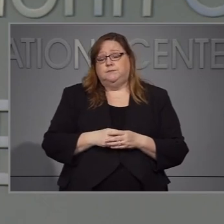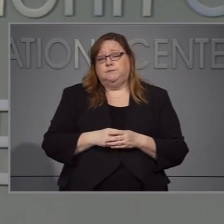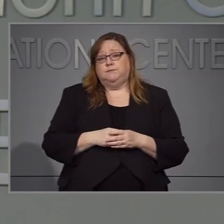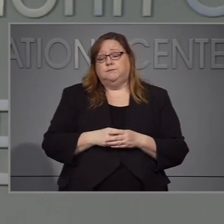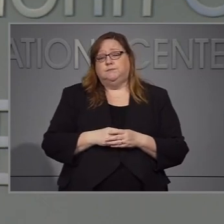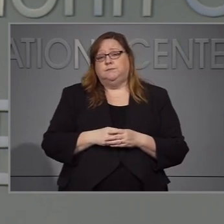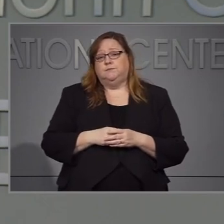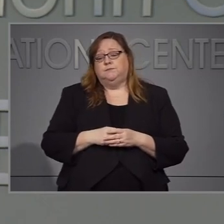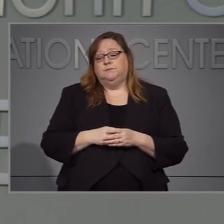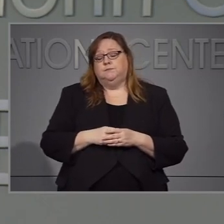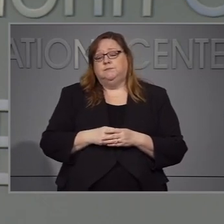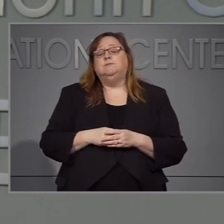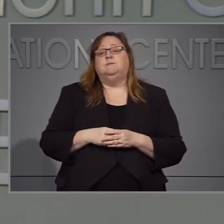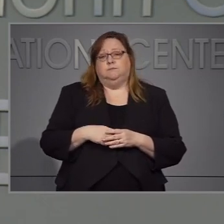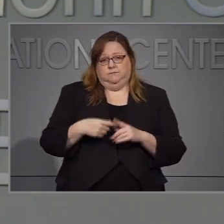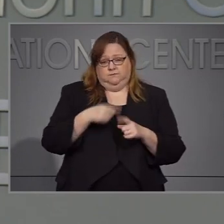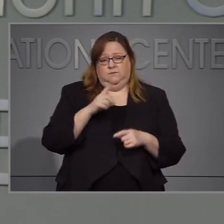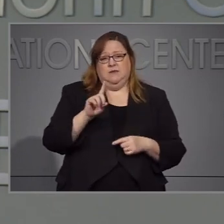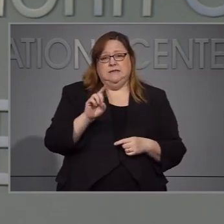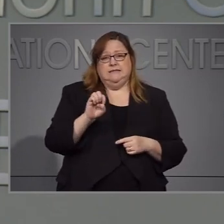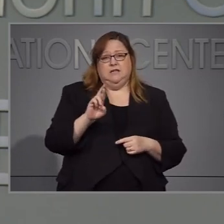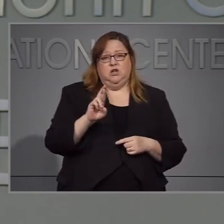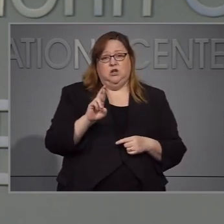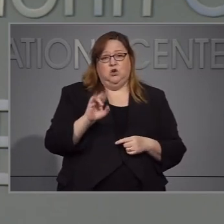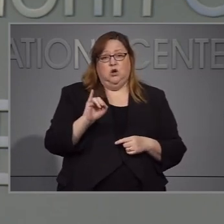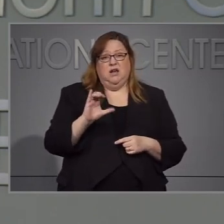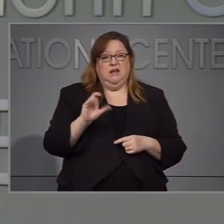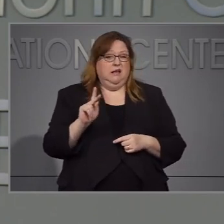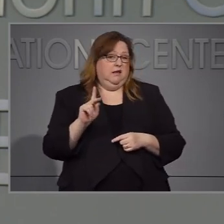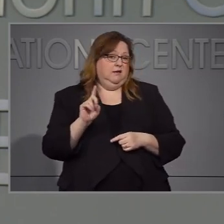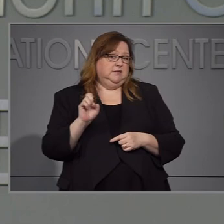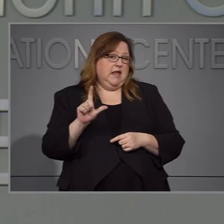Our next question is from Derek Dellinger with Fox 46.